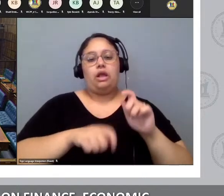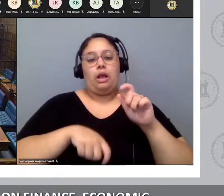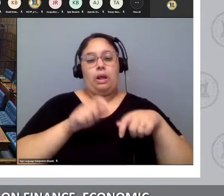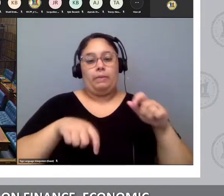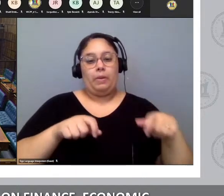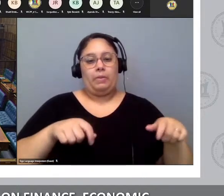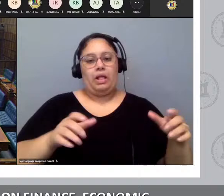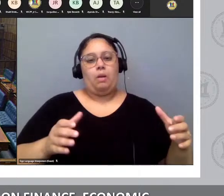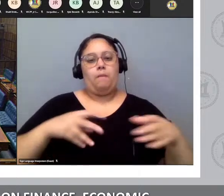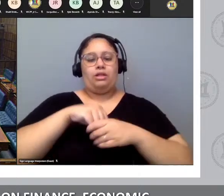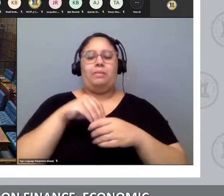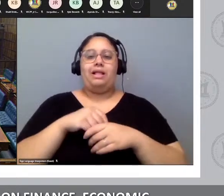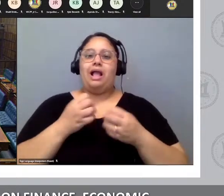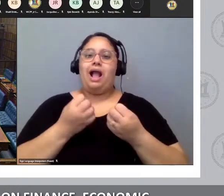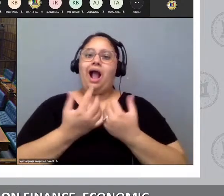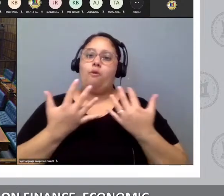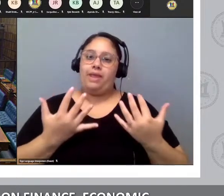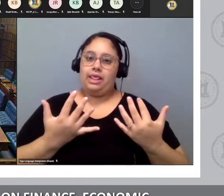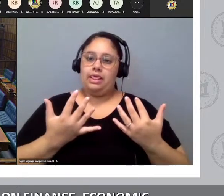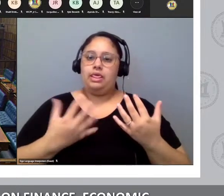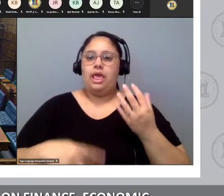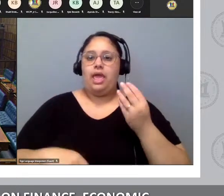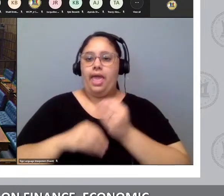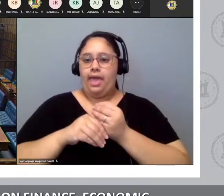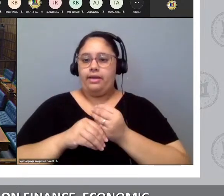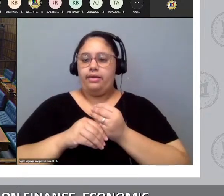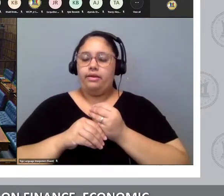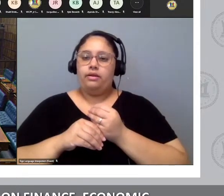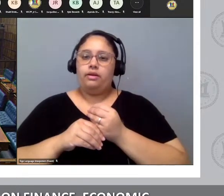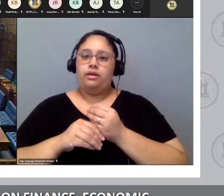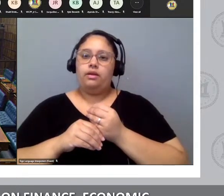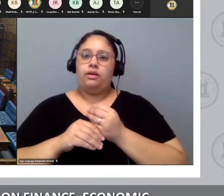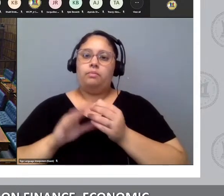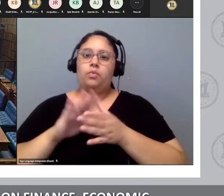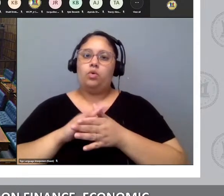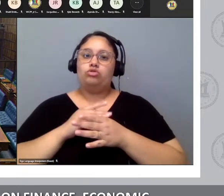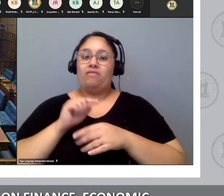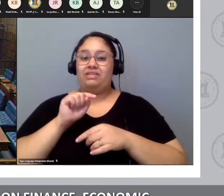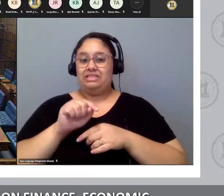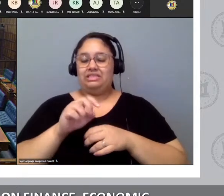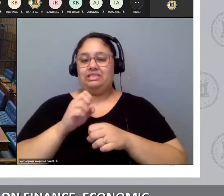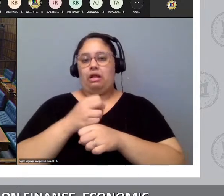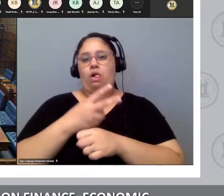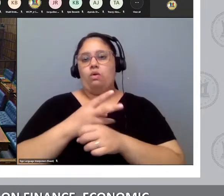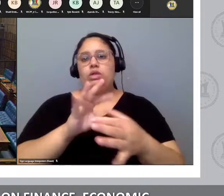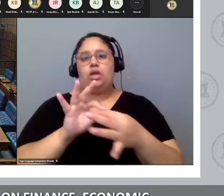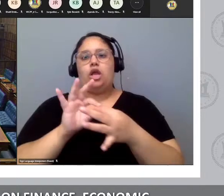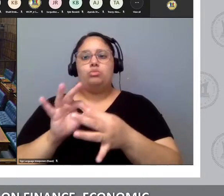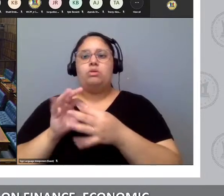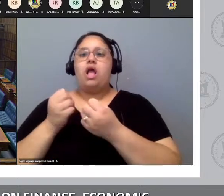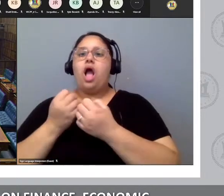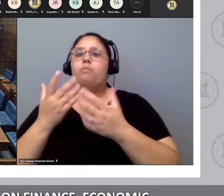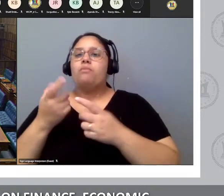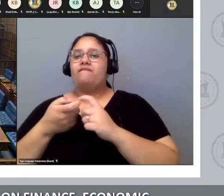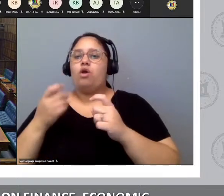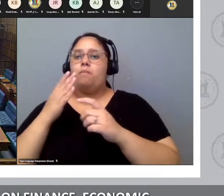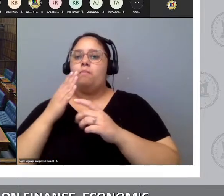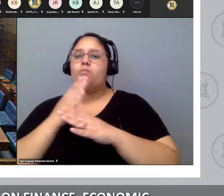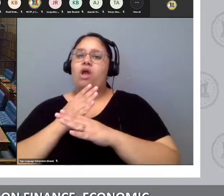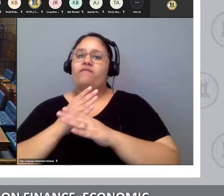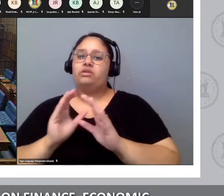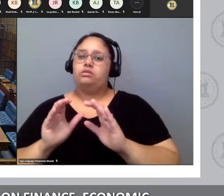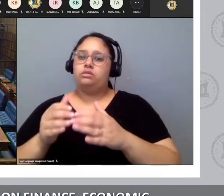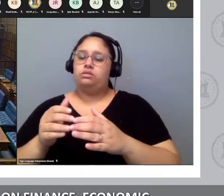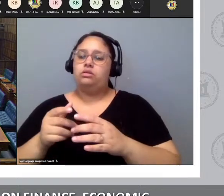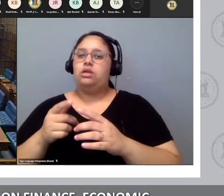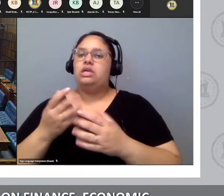have been um added as a result of the stakeholder engagement you know you can give me a percentage um